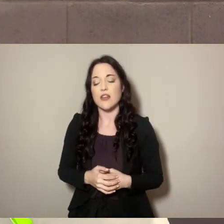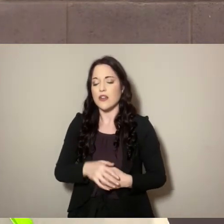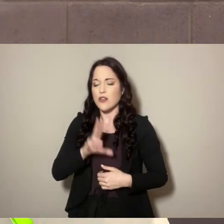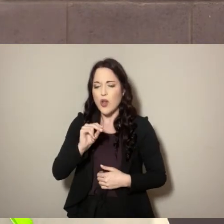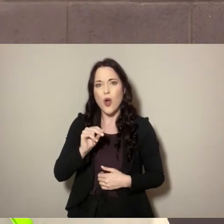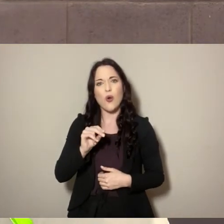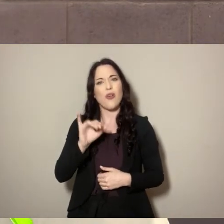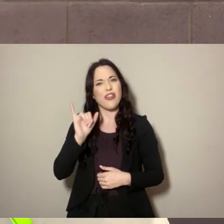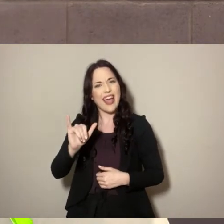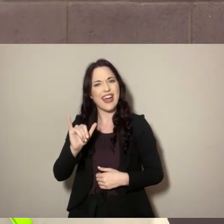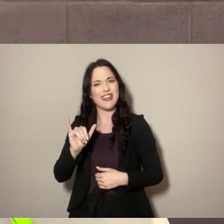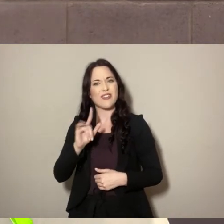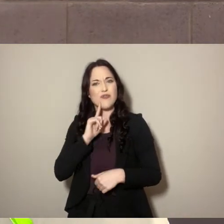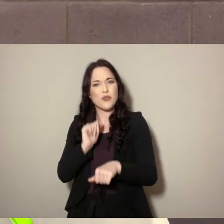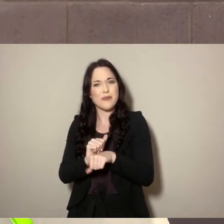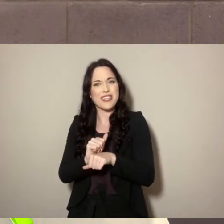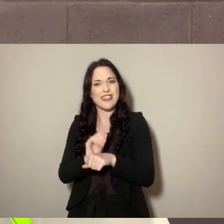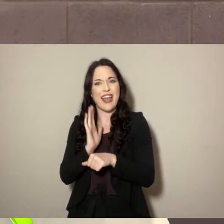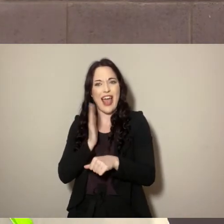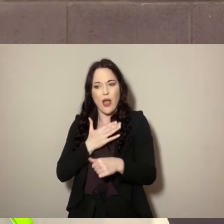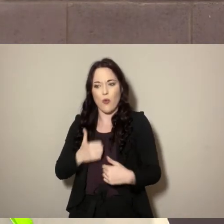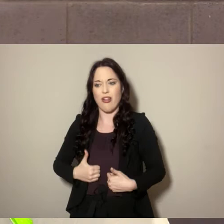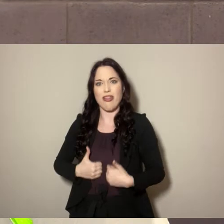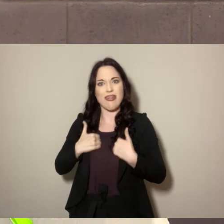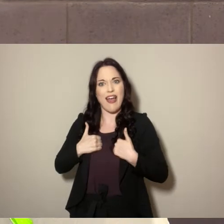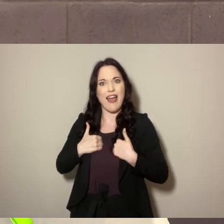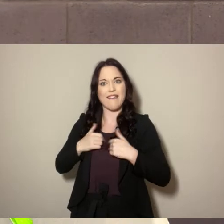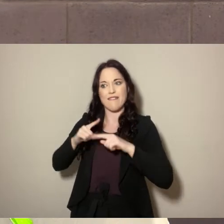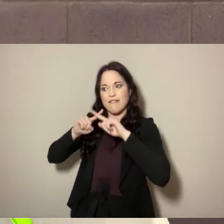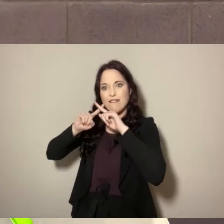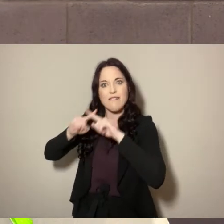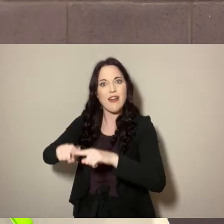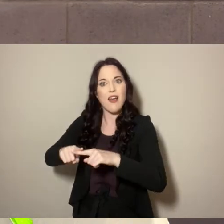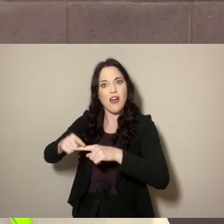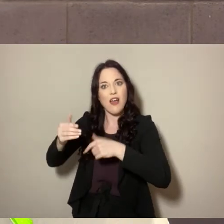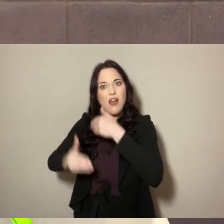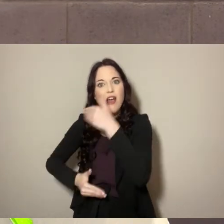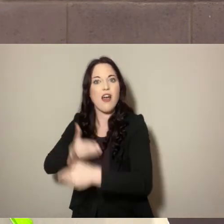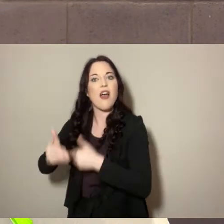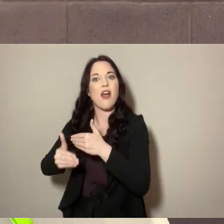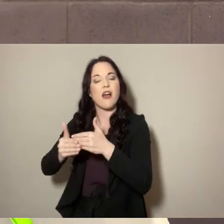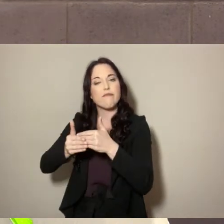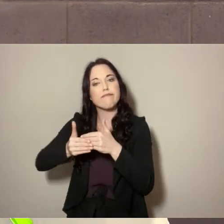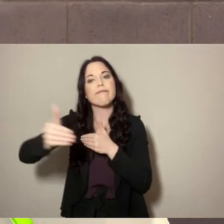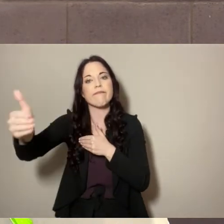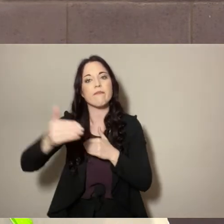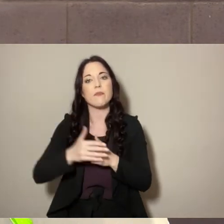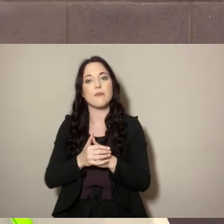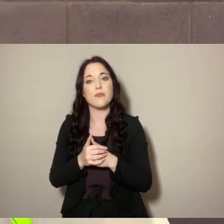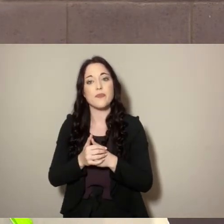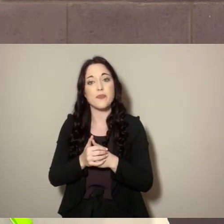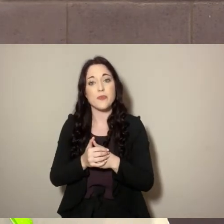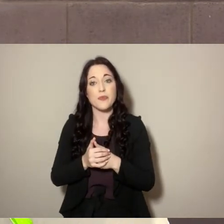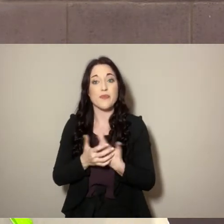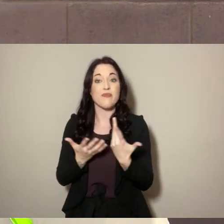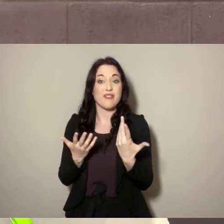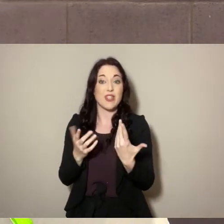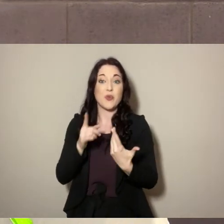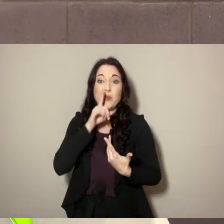our lives. And by rest of our lives, I mean two things: the remainder of our